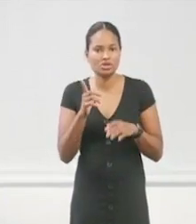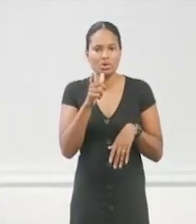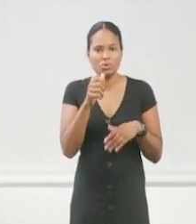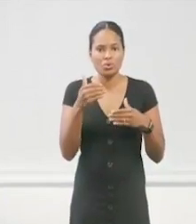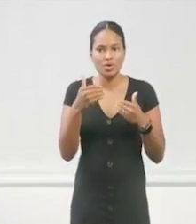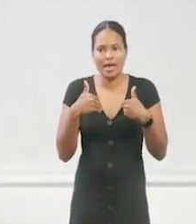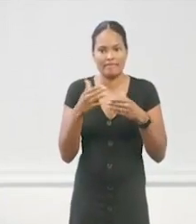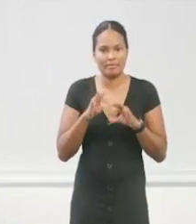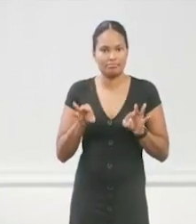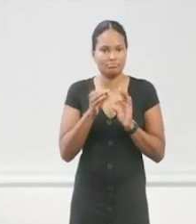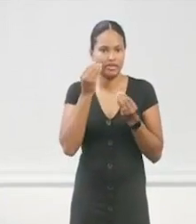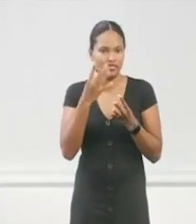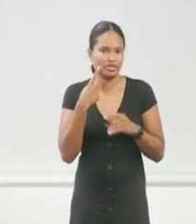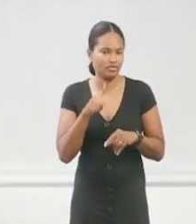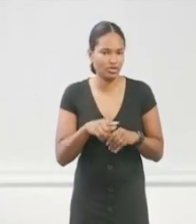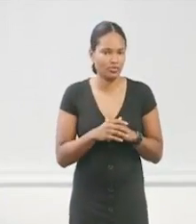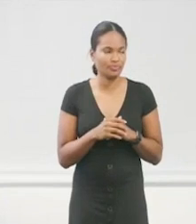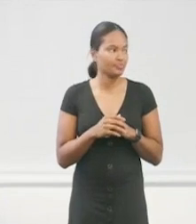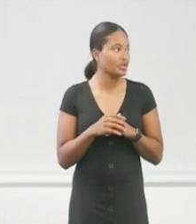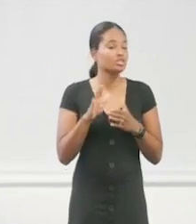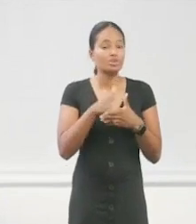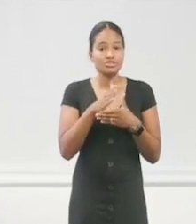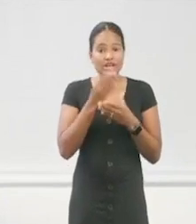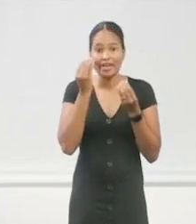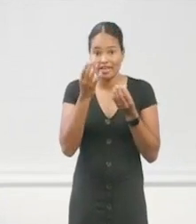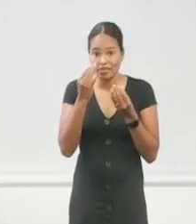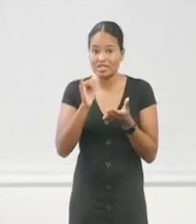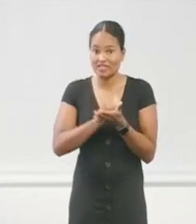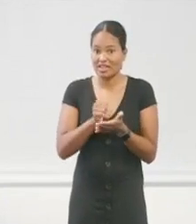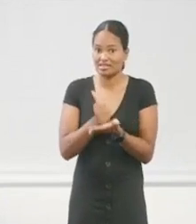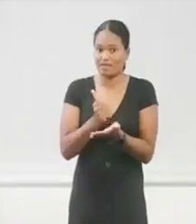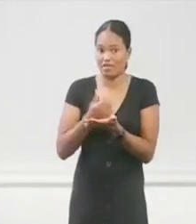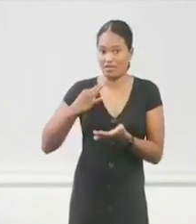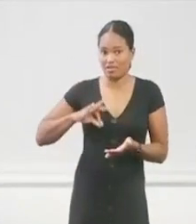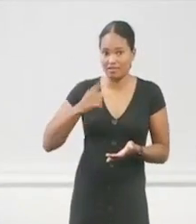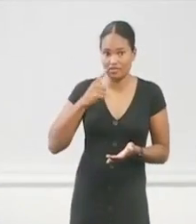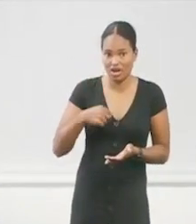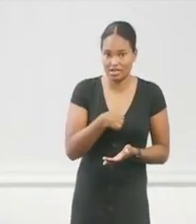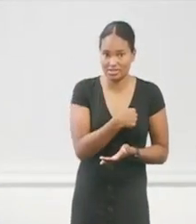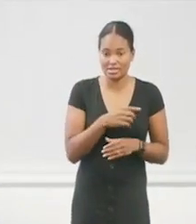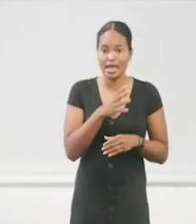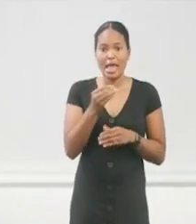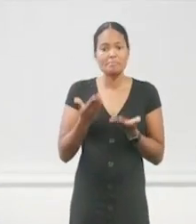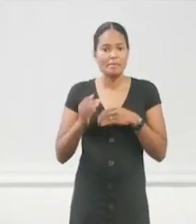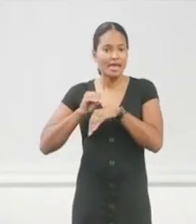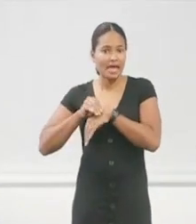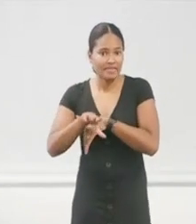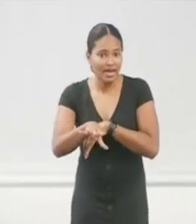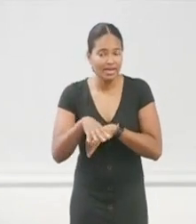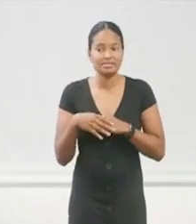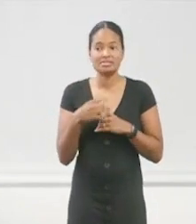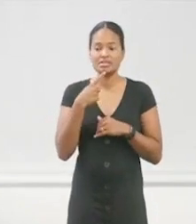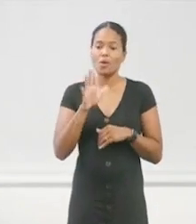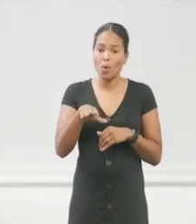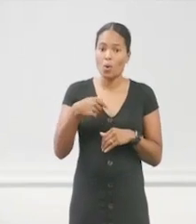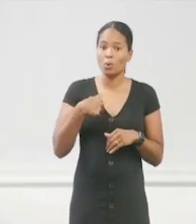available. That sharing of information is what we find the most important. And then we also may be able to give you some advice and say, hey, we've